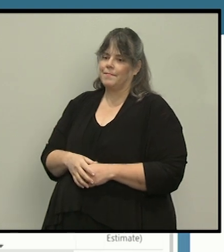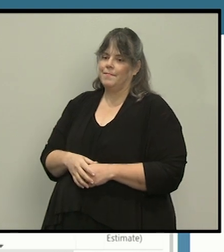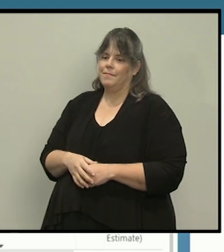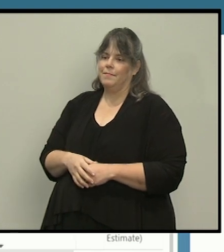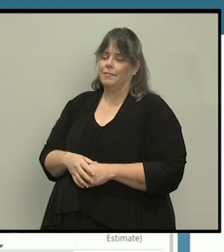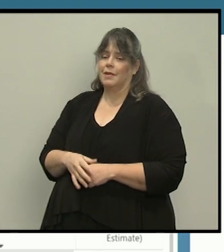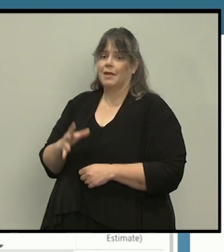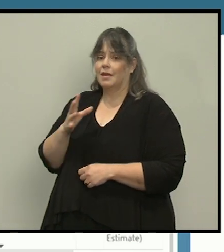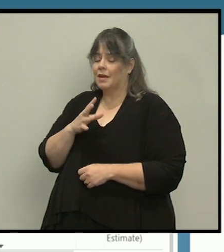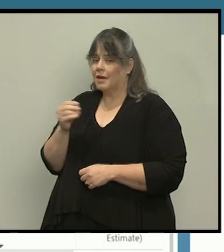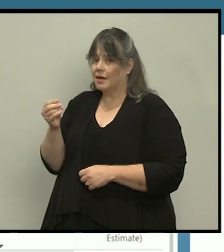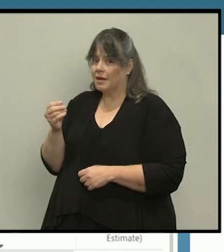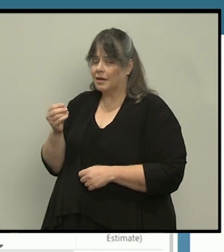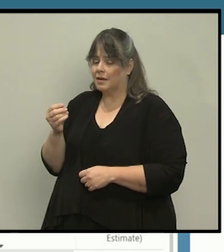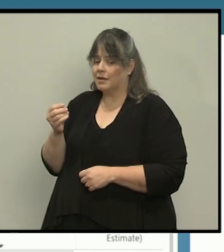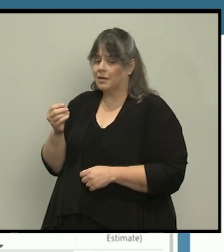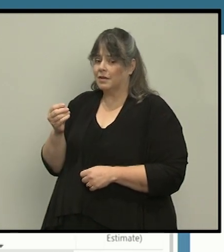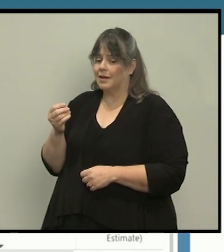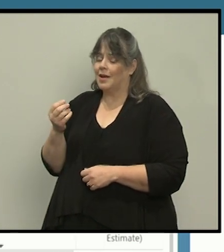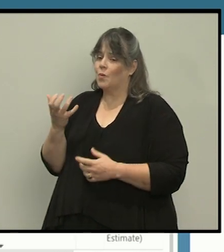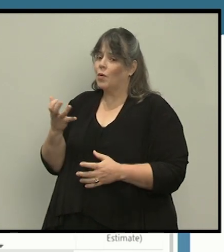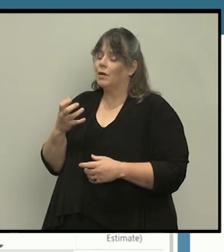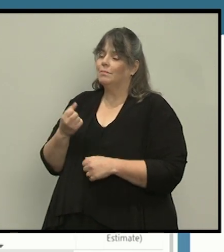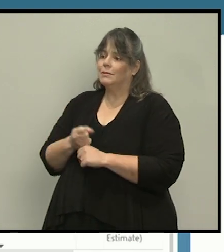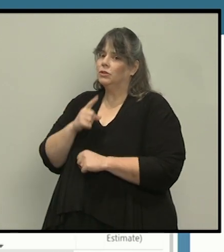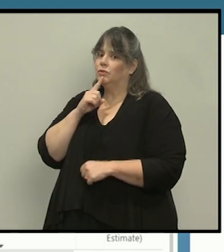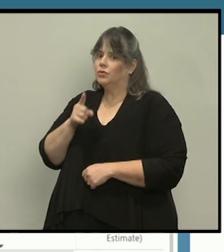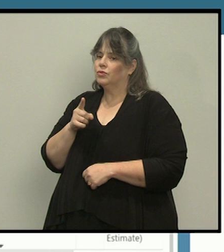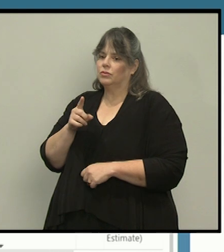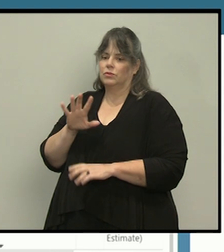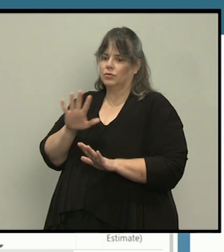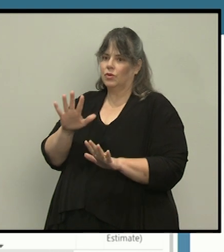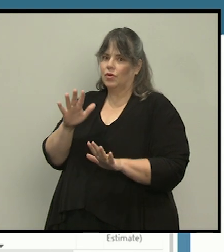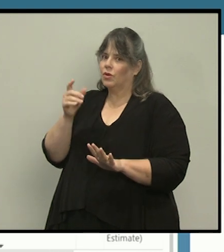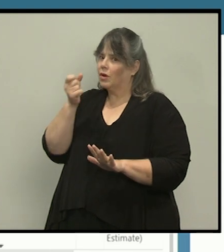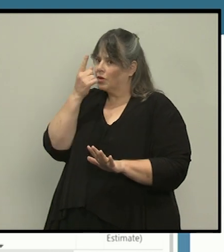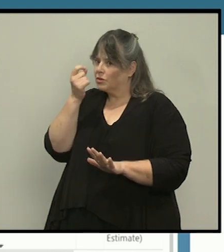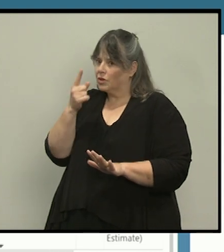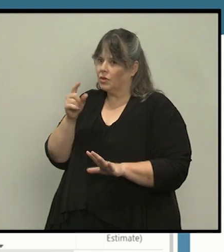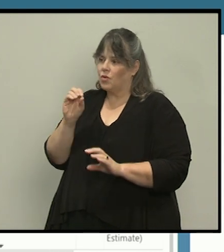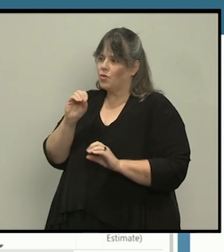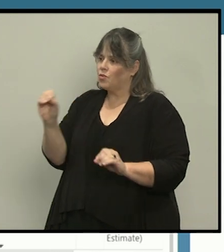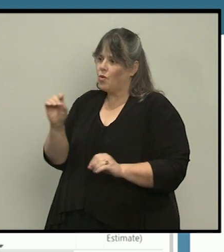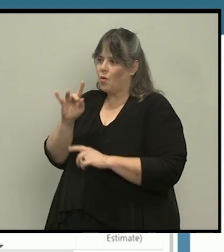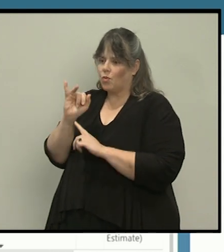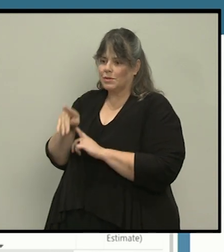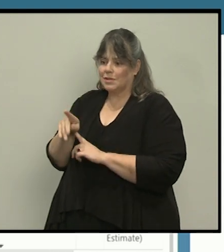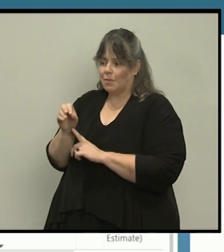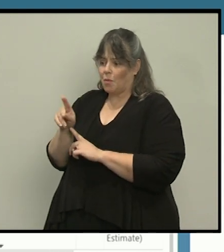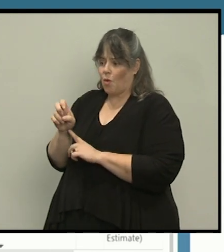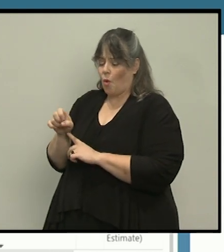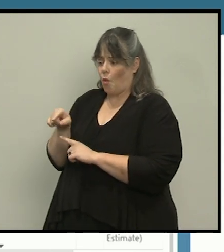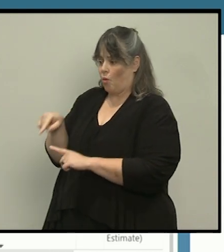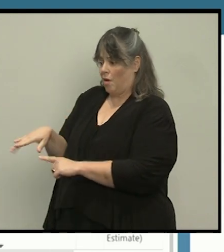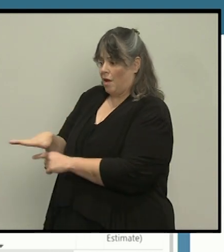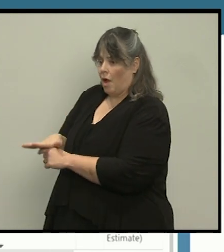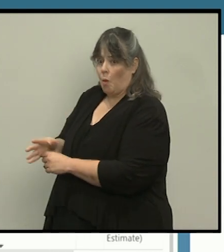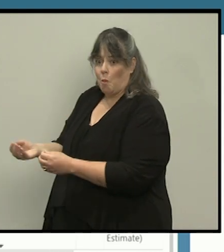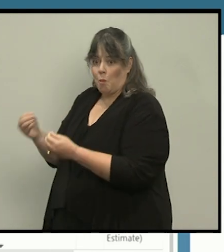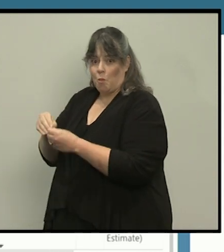And I want to stress that no zip code or neighborhood is inherently safer than